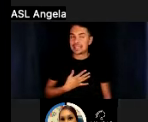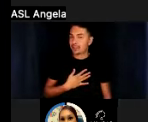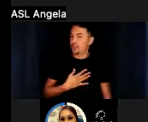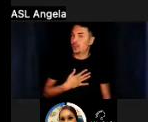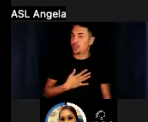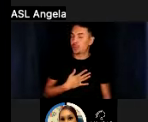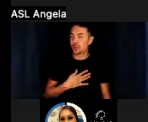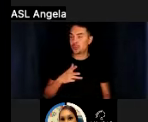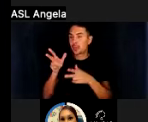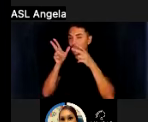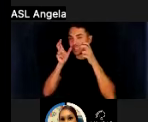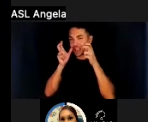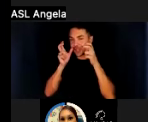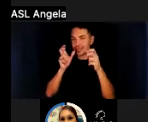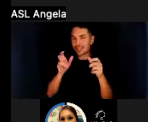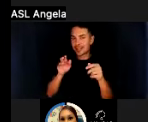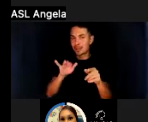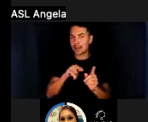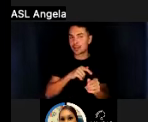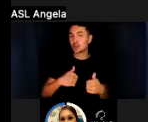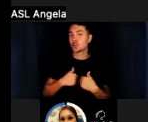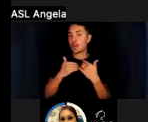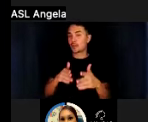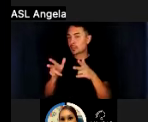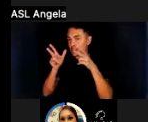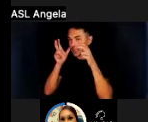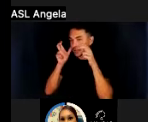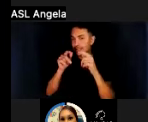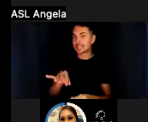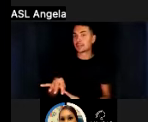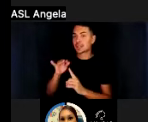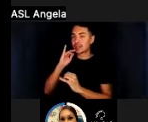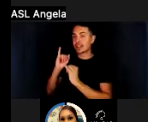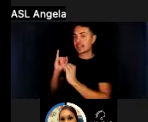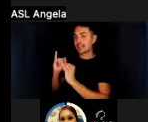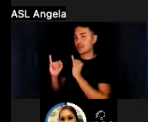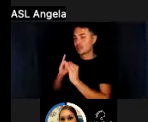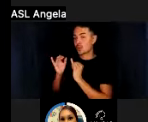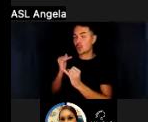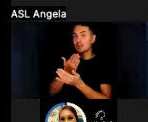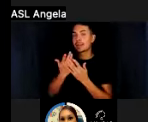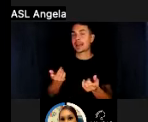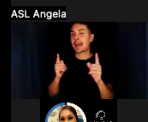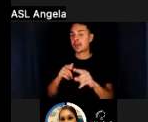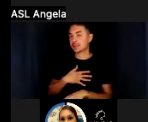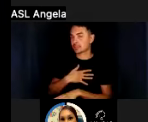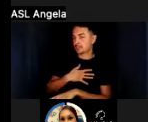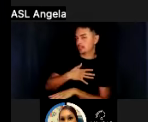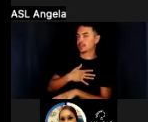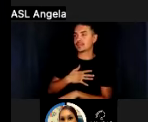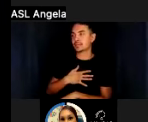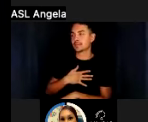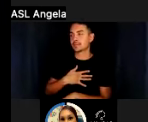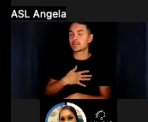perceived, or by survivors, especially if they're being interviewed or whatever might happen. And so again,